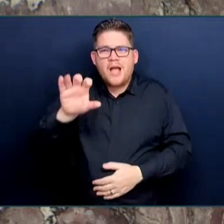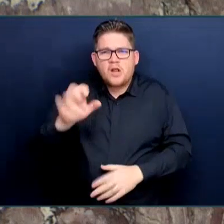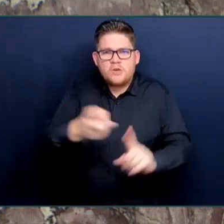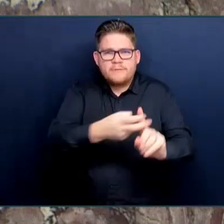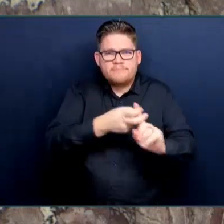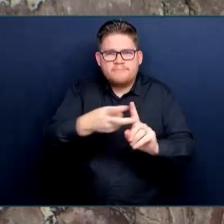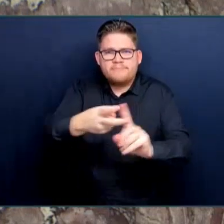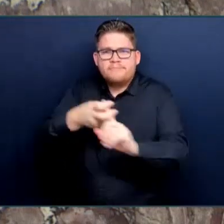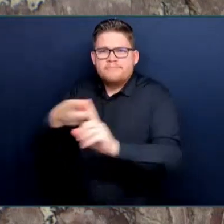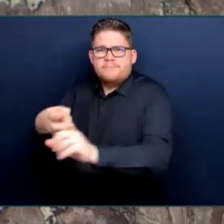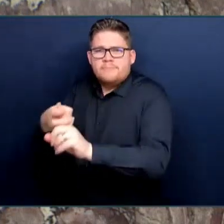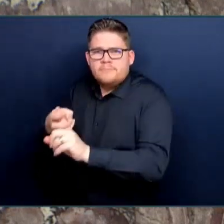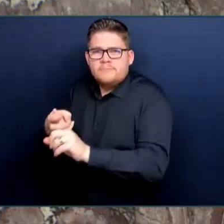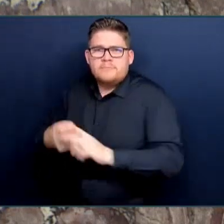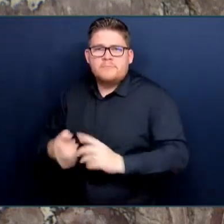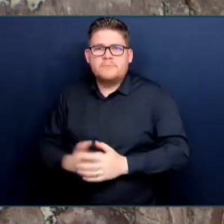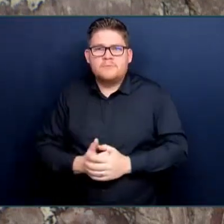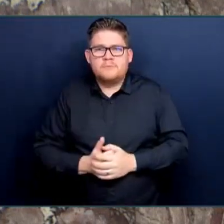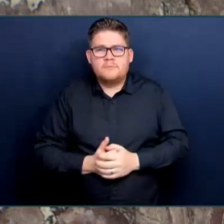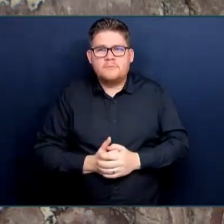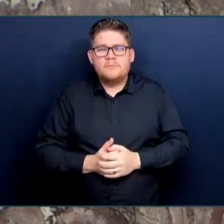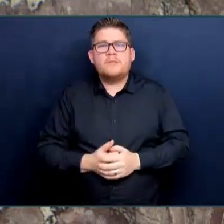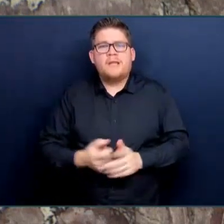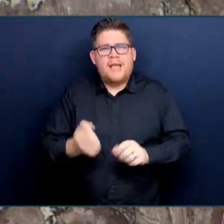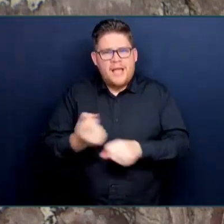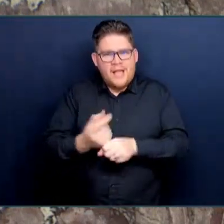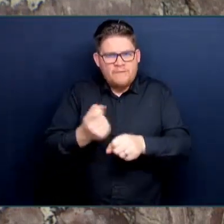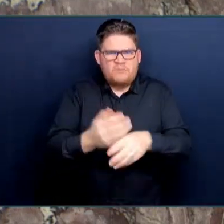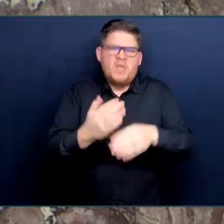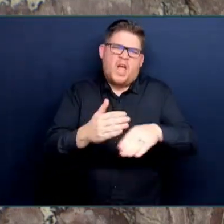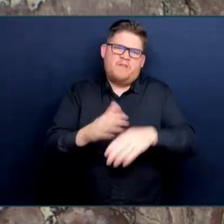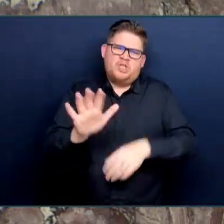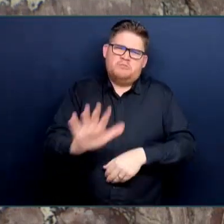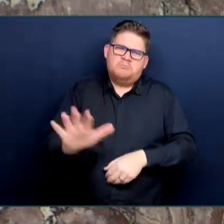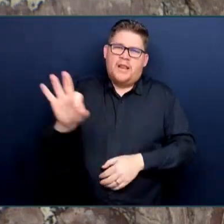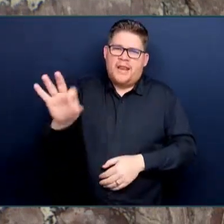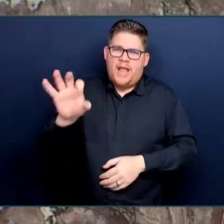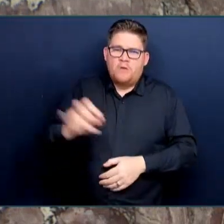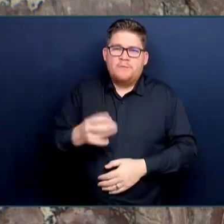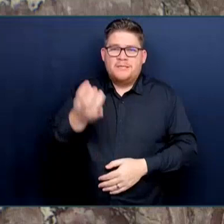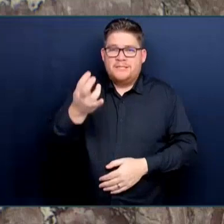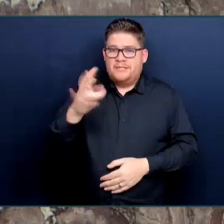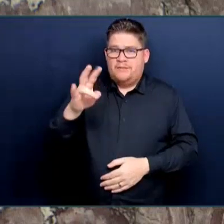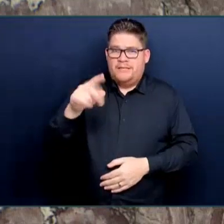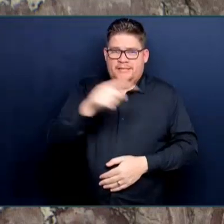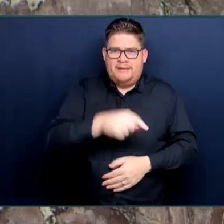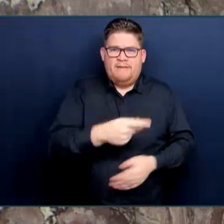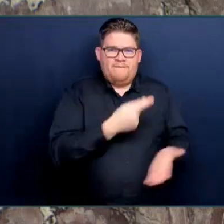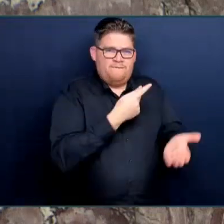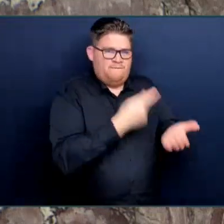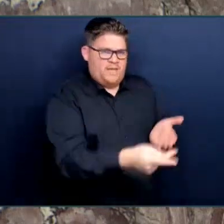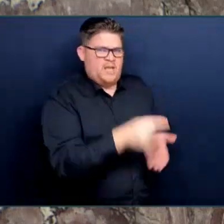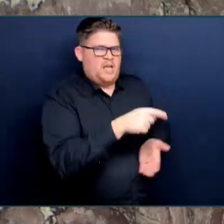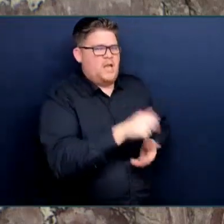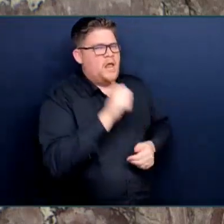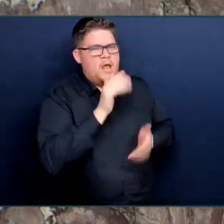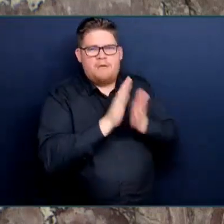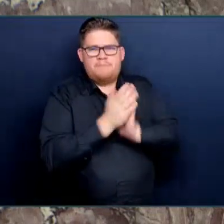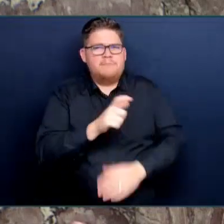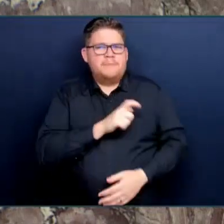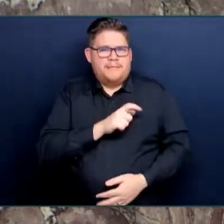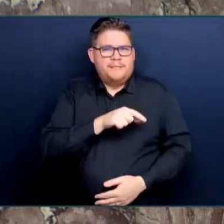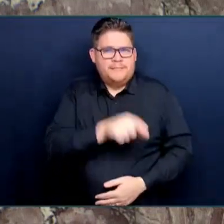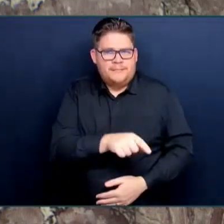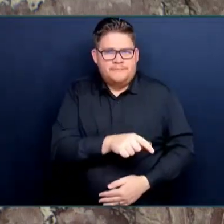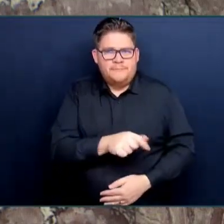on average each year, Honourable Speaker. 17% don't make it. Those recruits then, after that 17%, have to supply